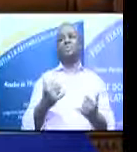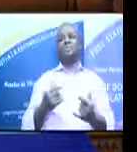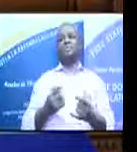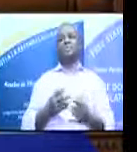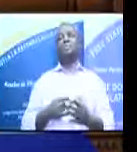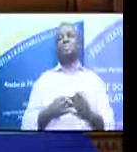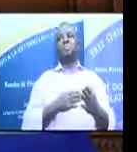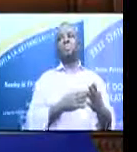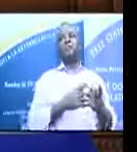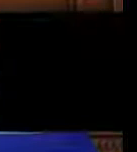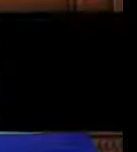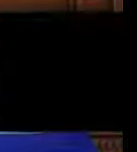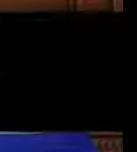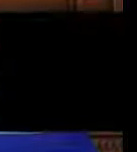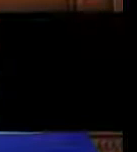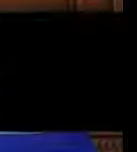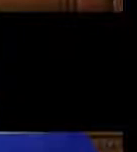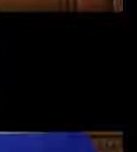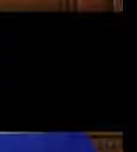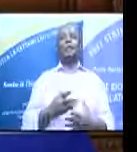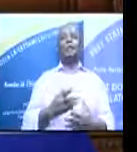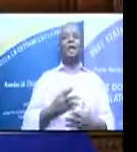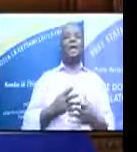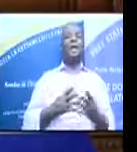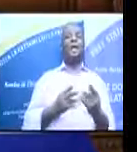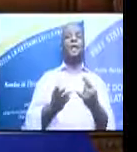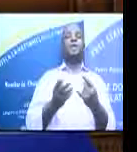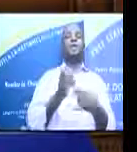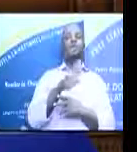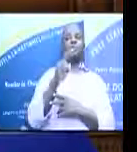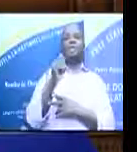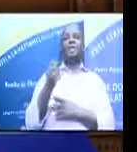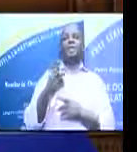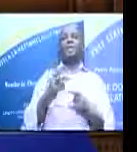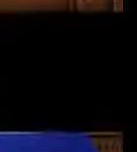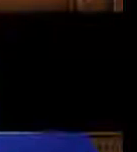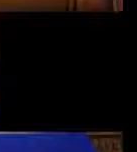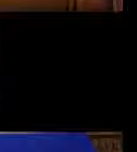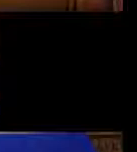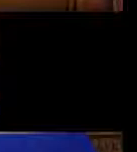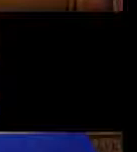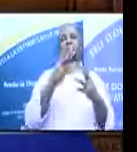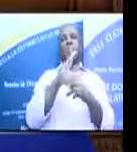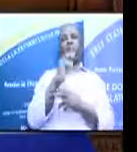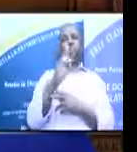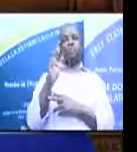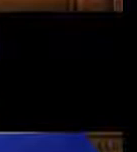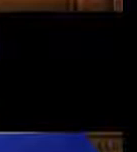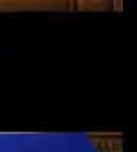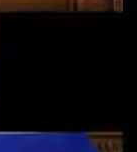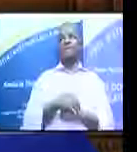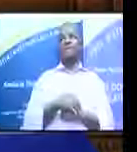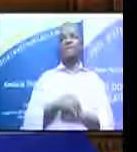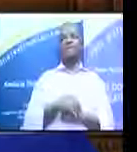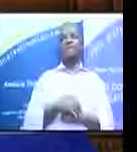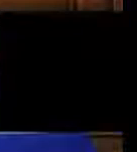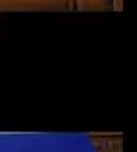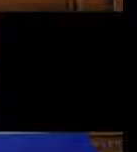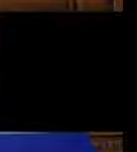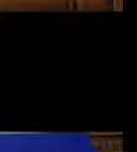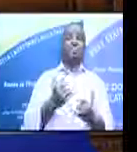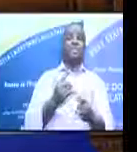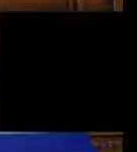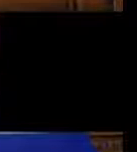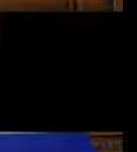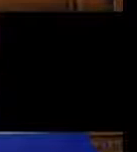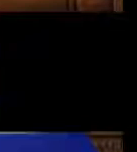blockade imposed by USA on the people of Cuba. of Cuba. At the